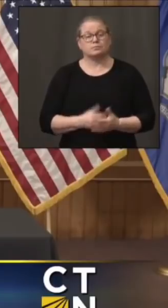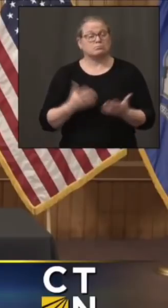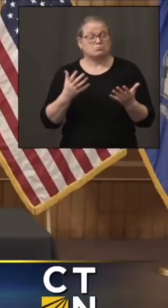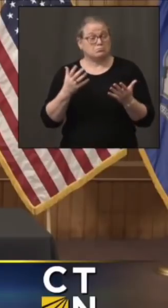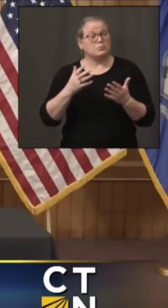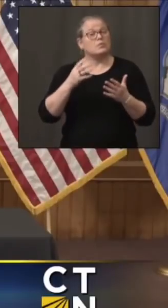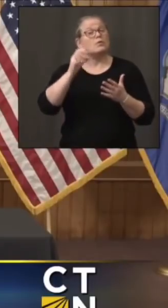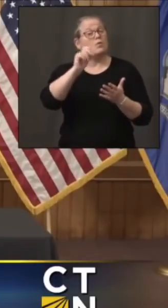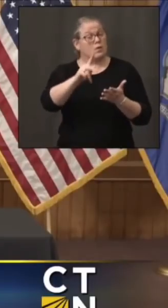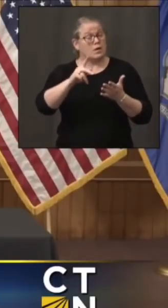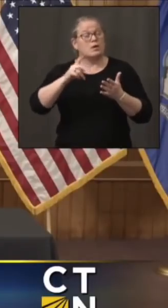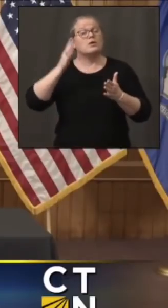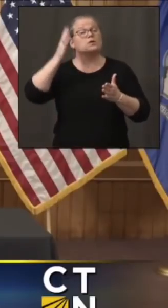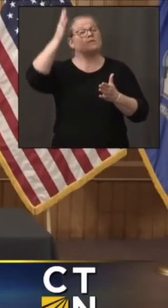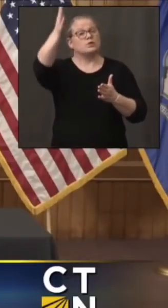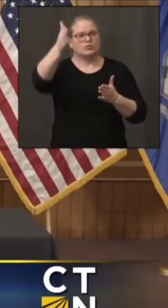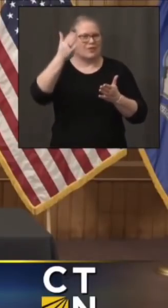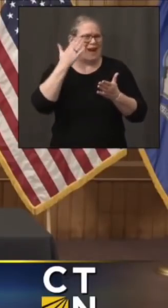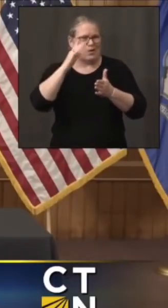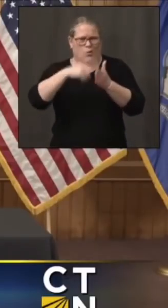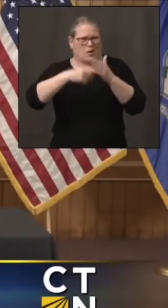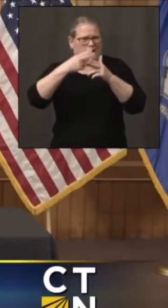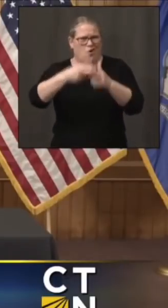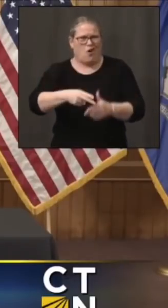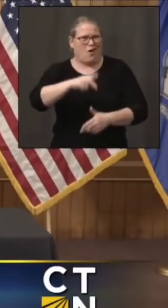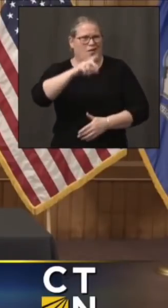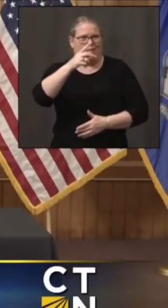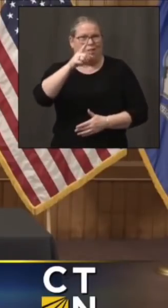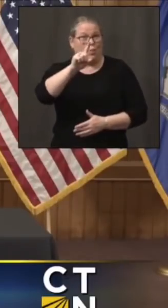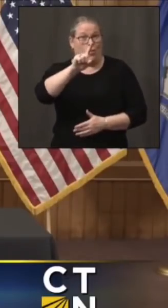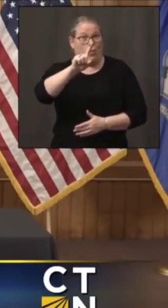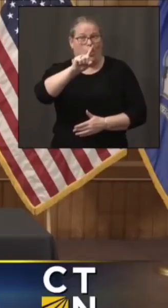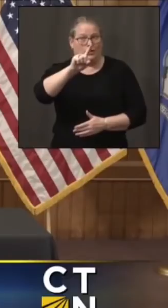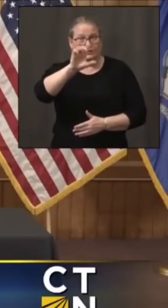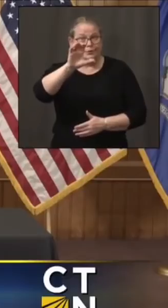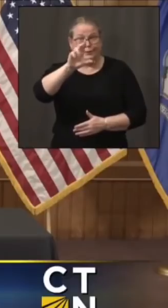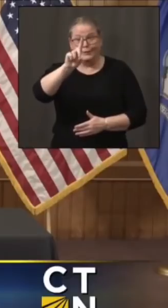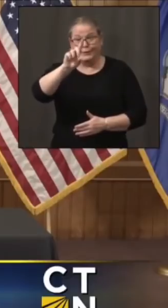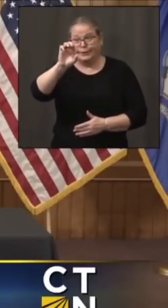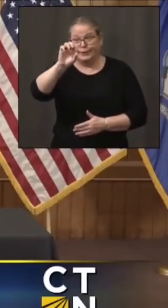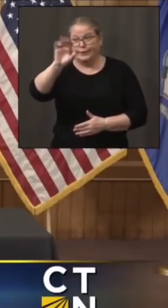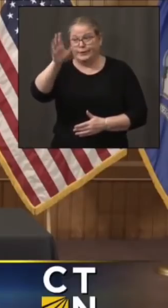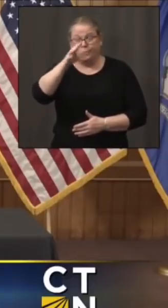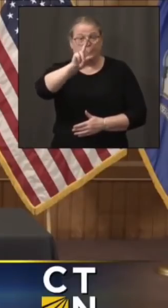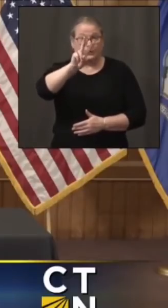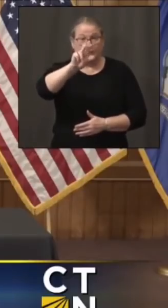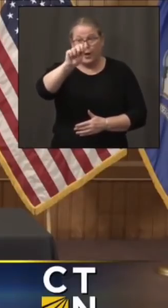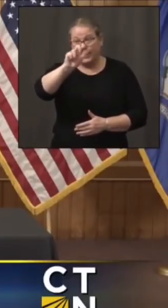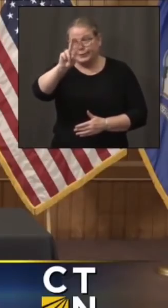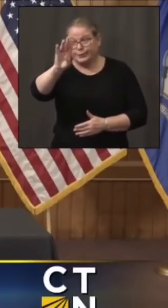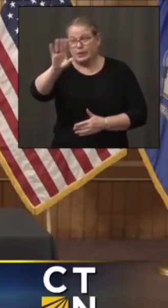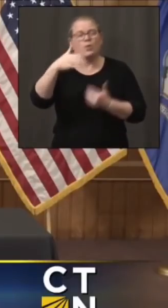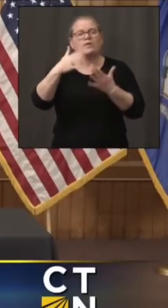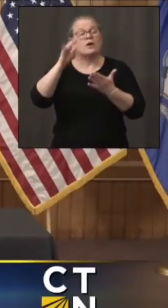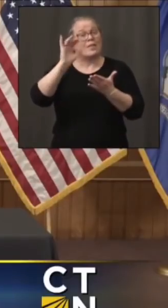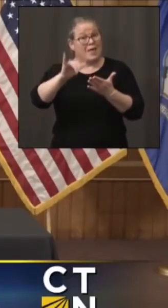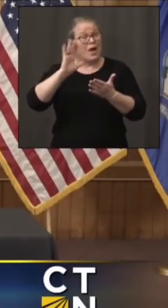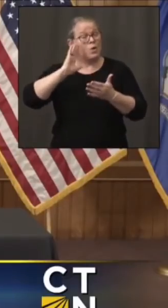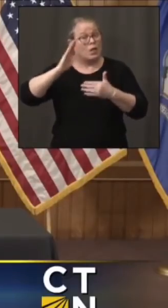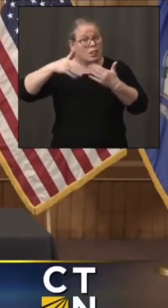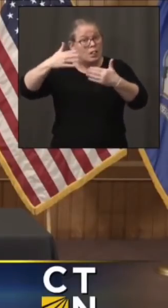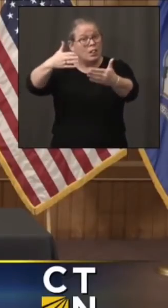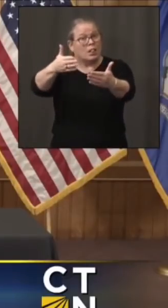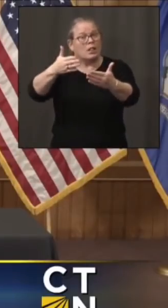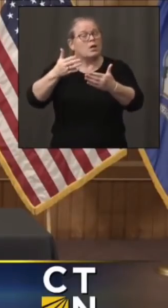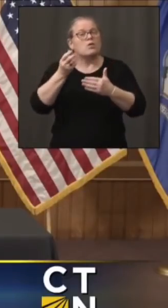or 2 or 2A, will those decisions be made on a rolling basis, or will we get